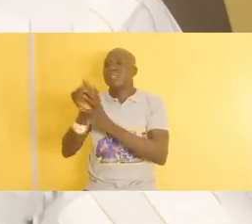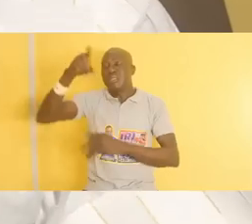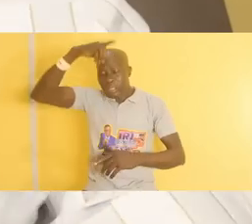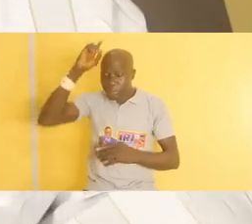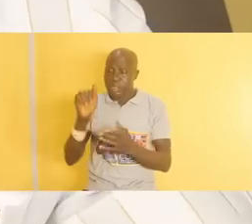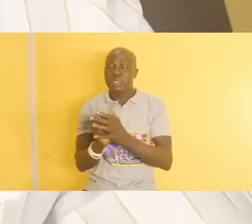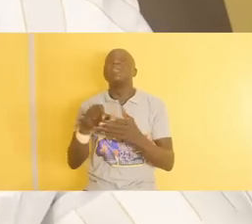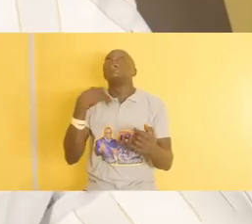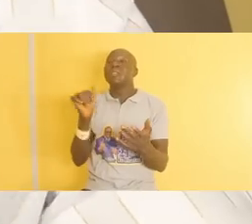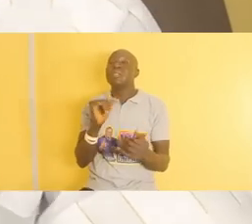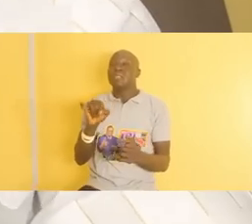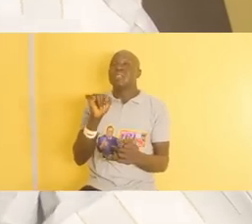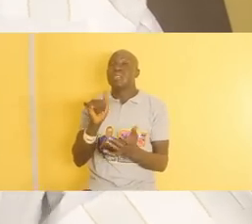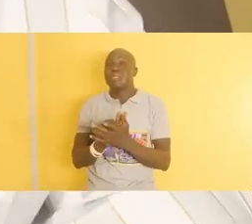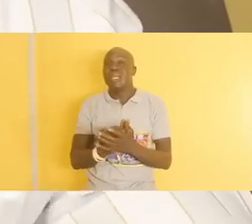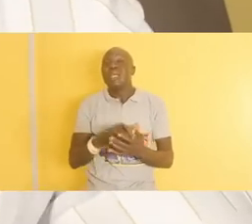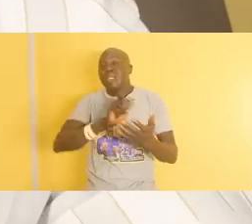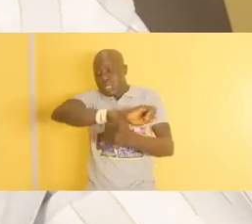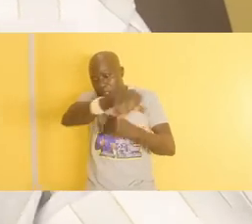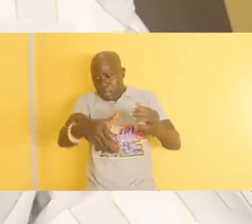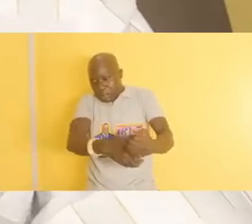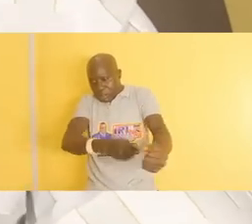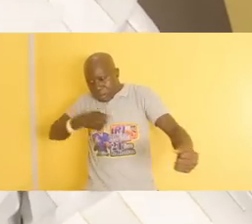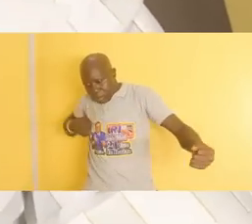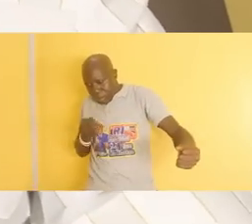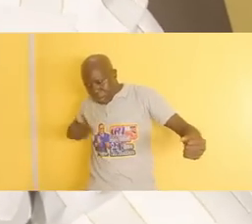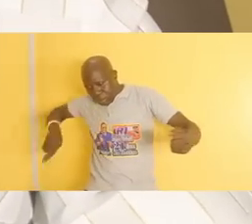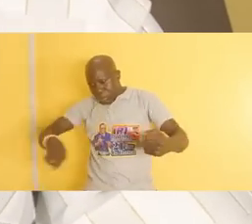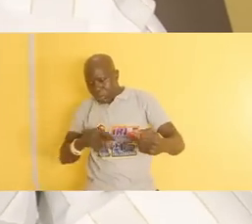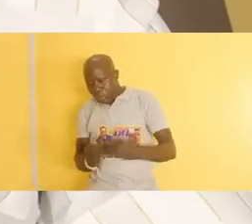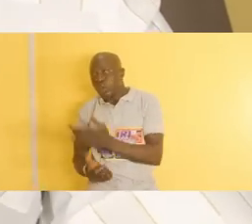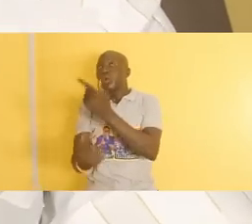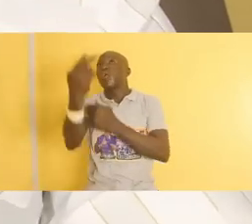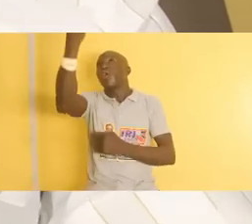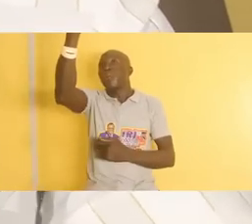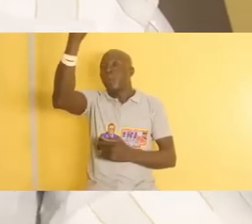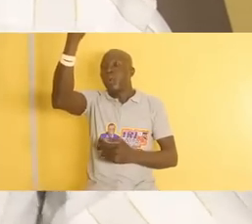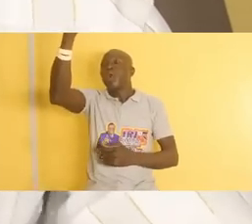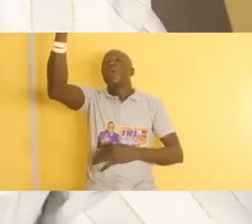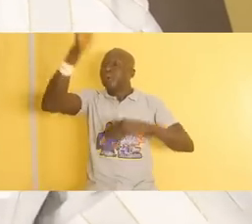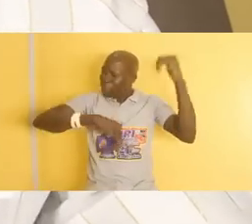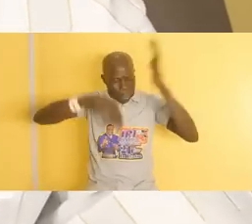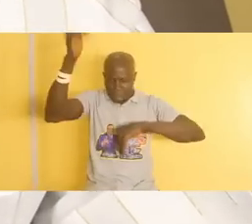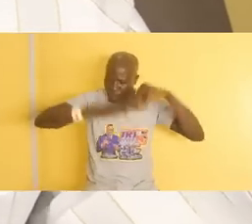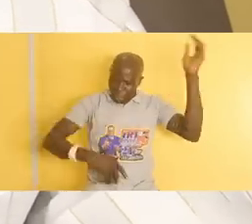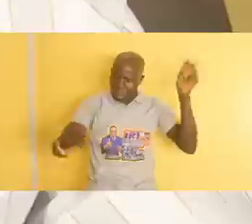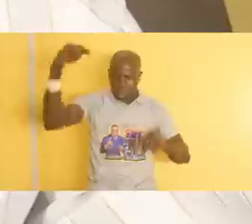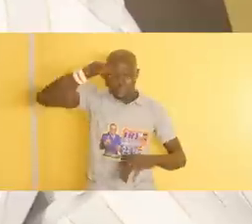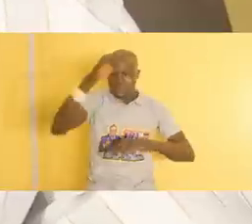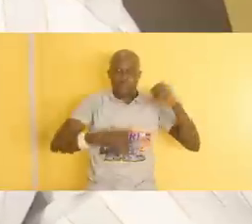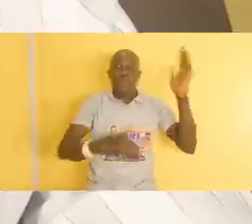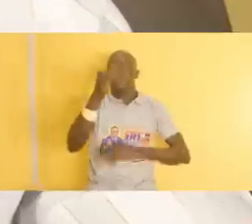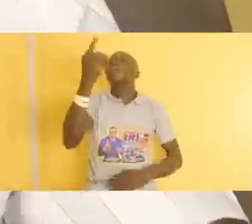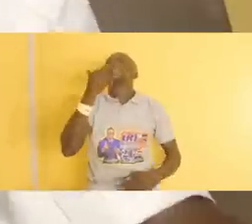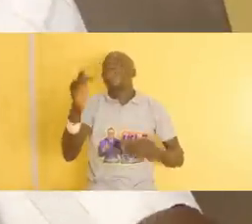ailed, David said, he son, the sword of Saul, he wants to go he up. He wants to go down life